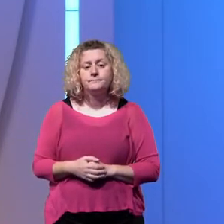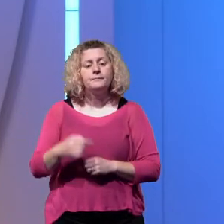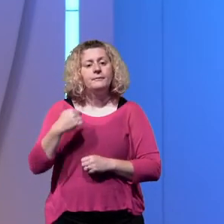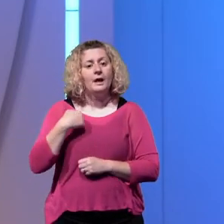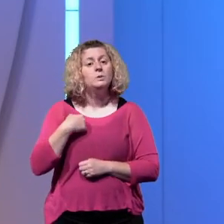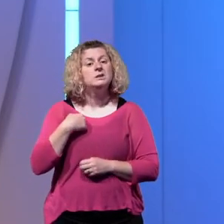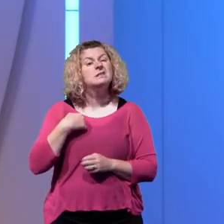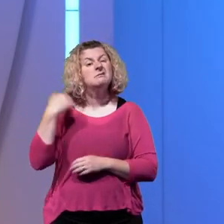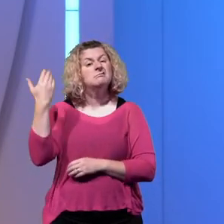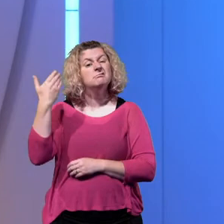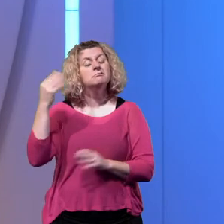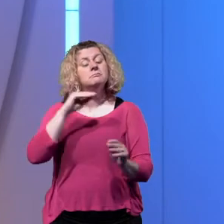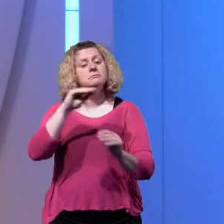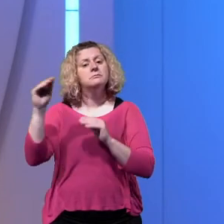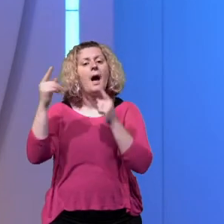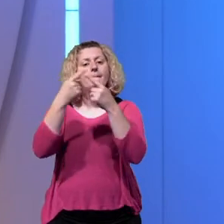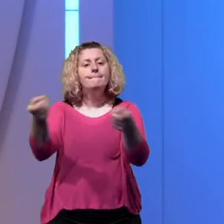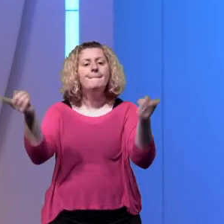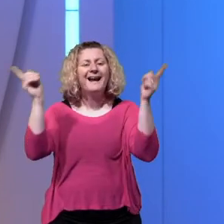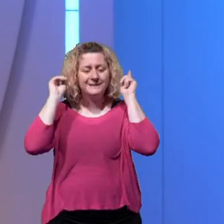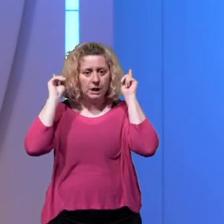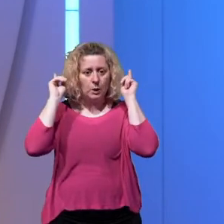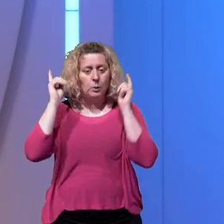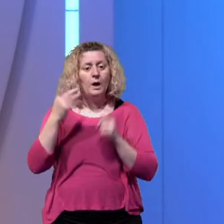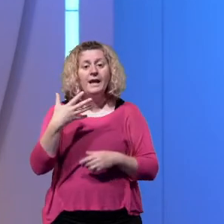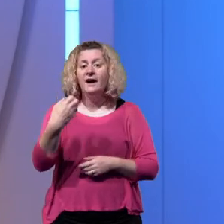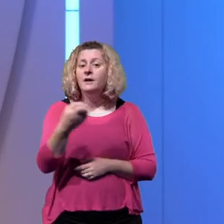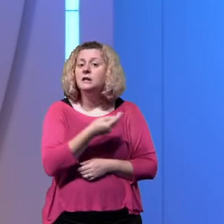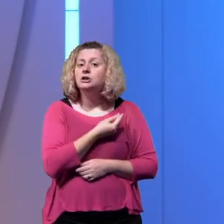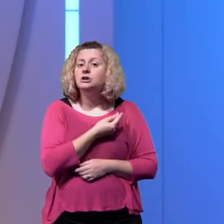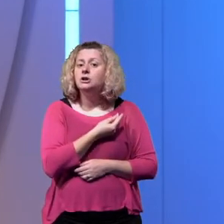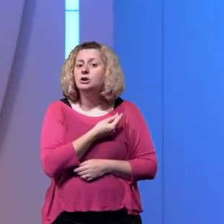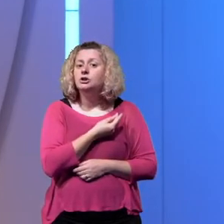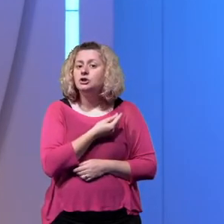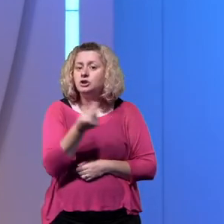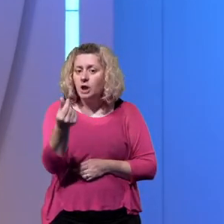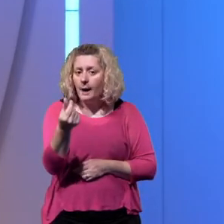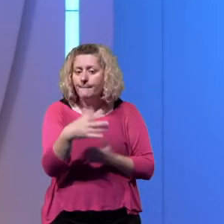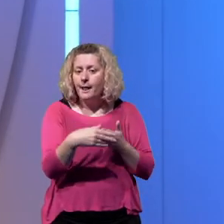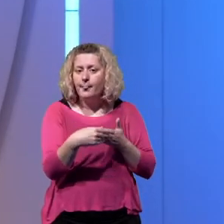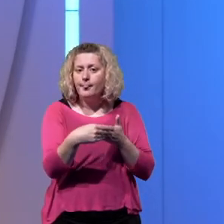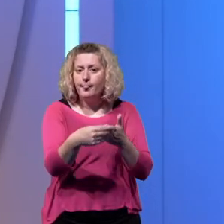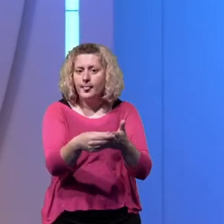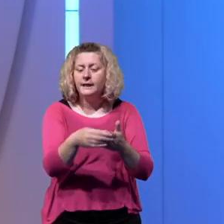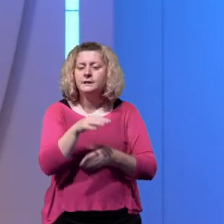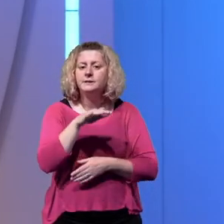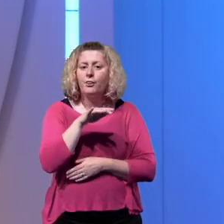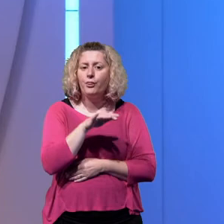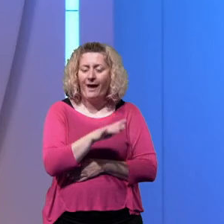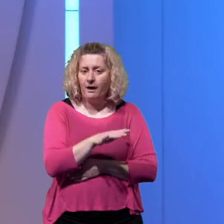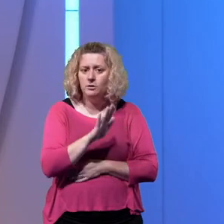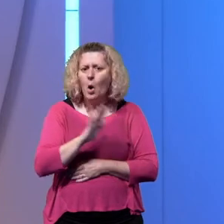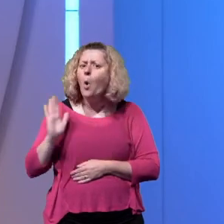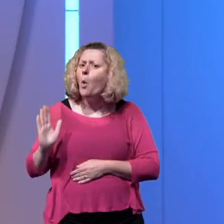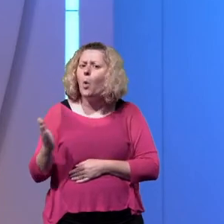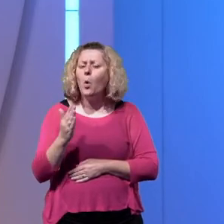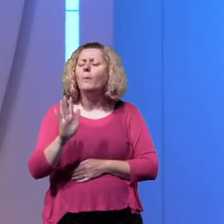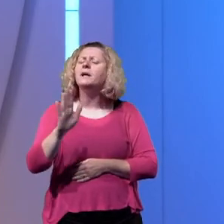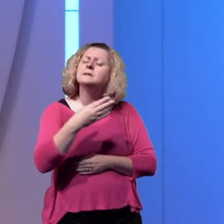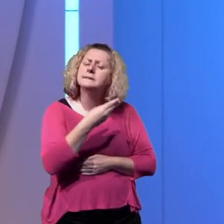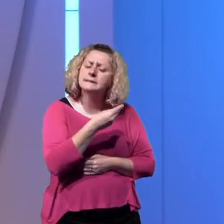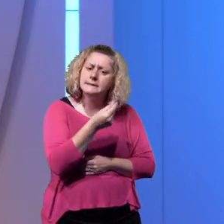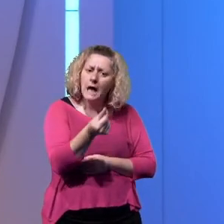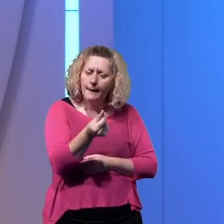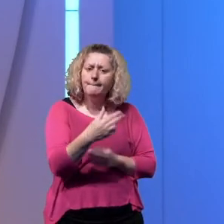Mexico once, where there is a strand of leadership there, not the Mexican church leaders, but there are a strand of